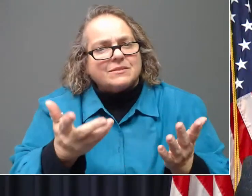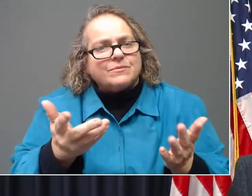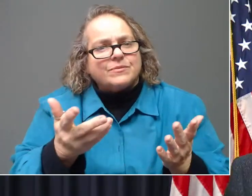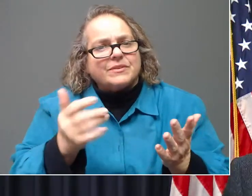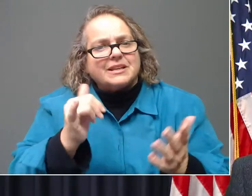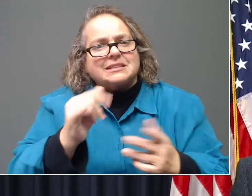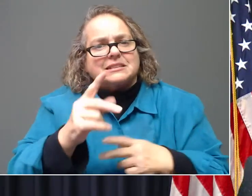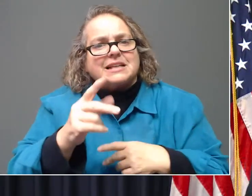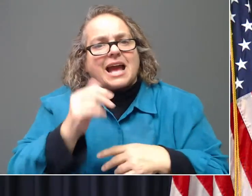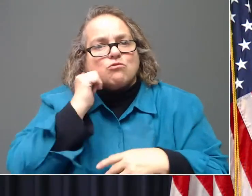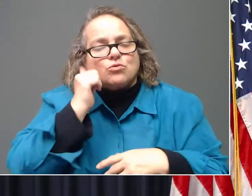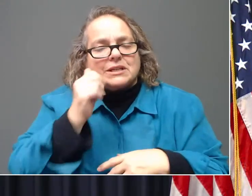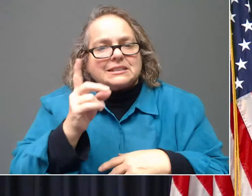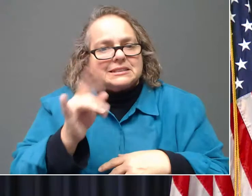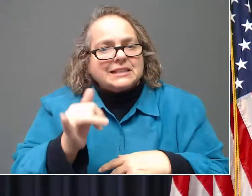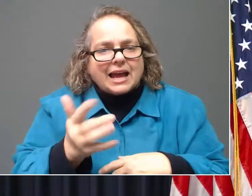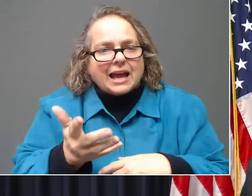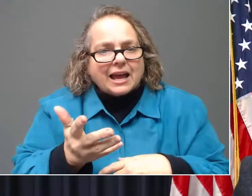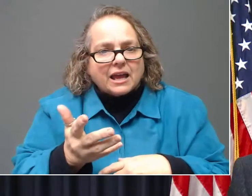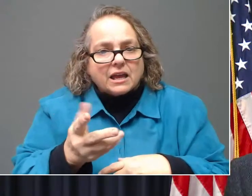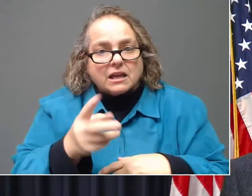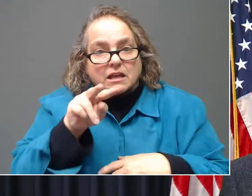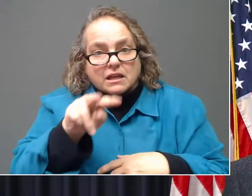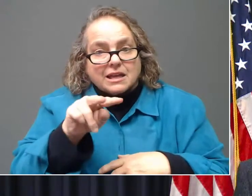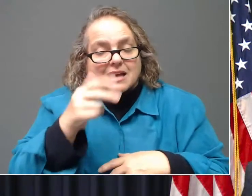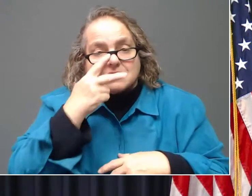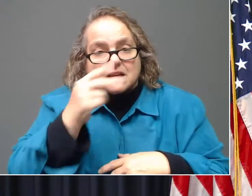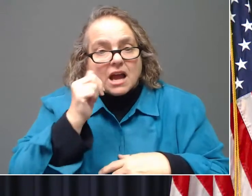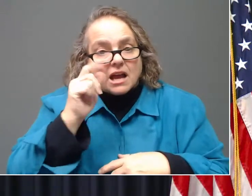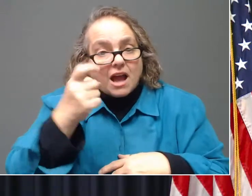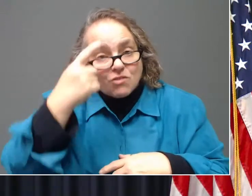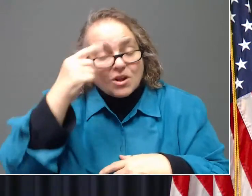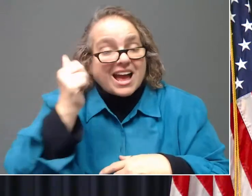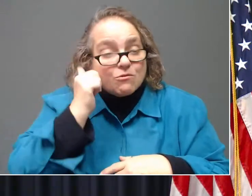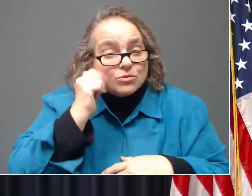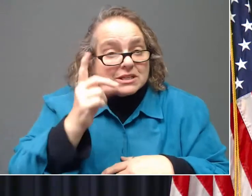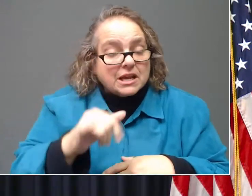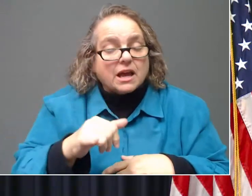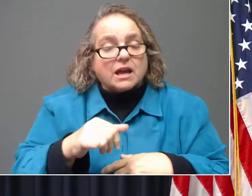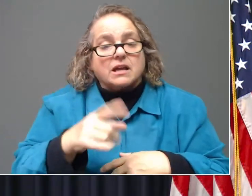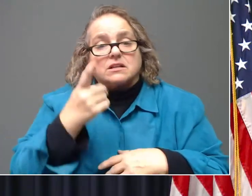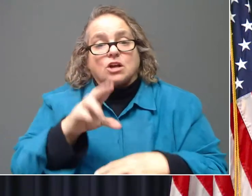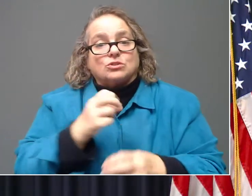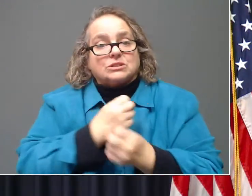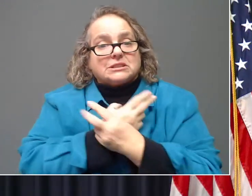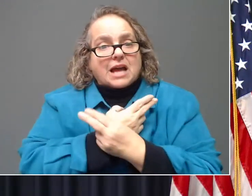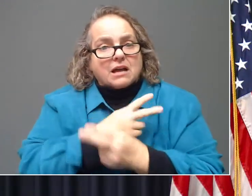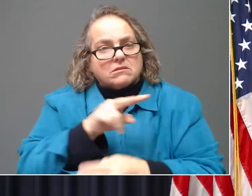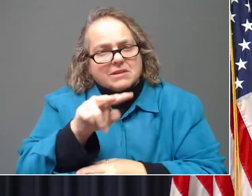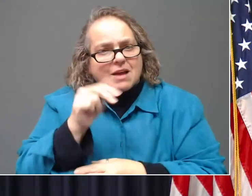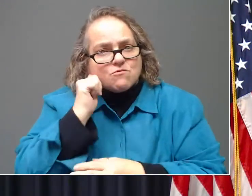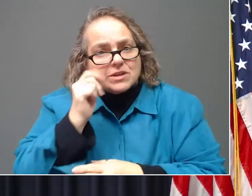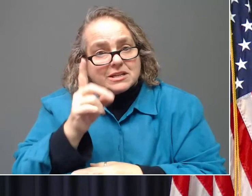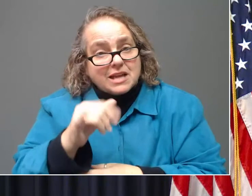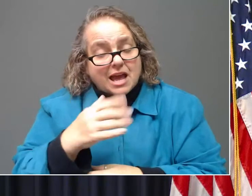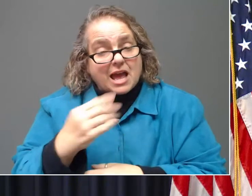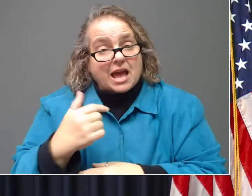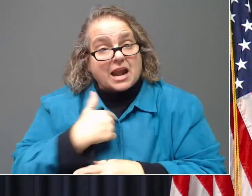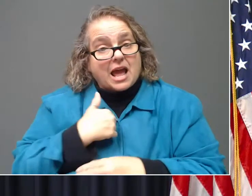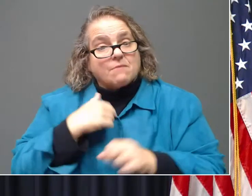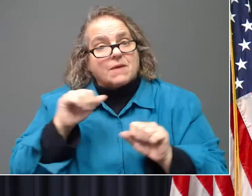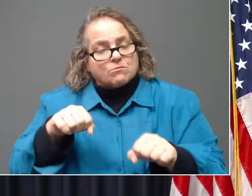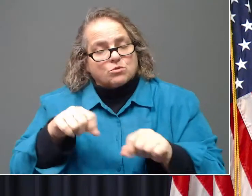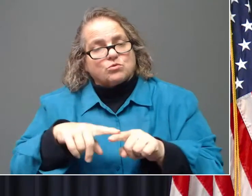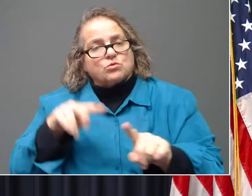every day, and the governor every day, and Dr. Stack every day, and I've been able to do that as well. But